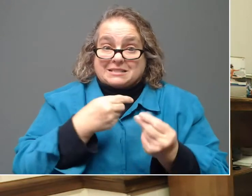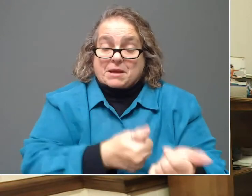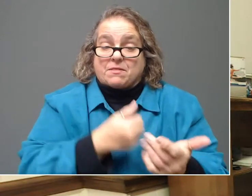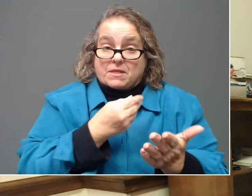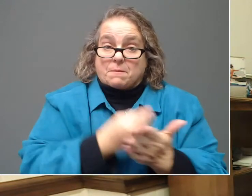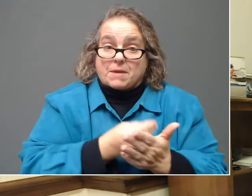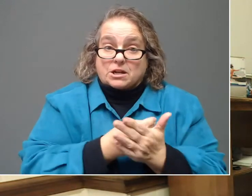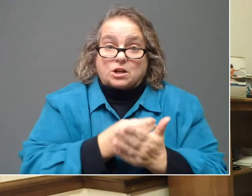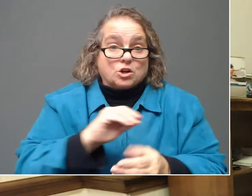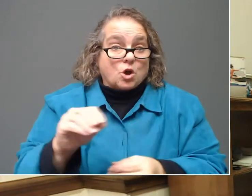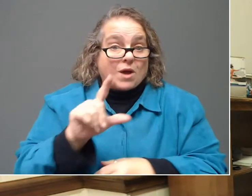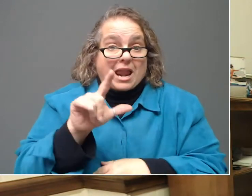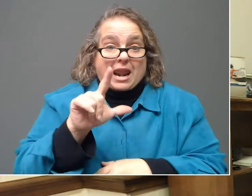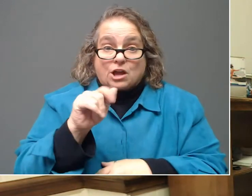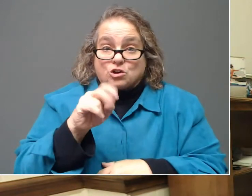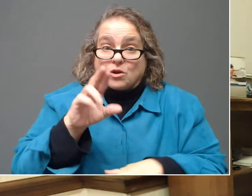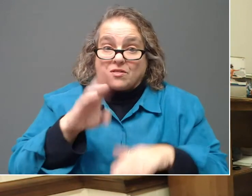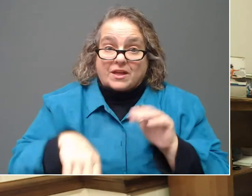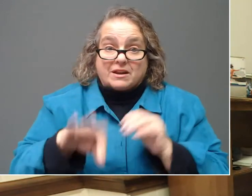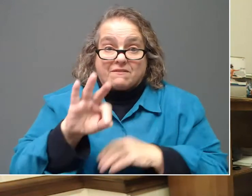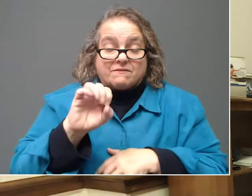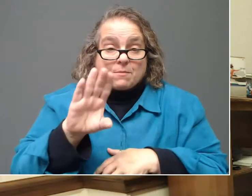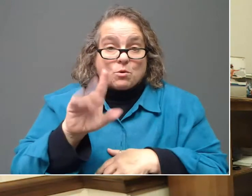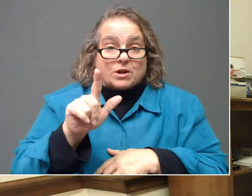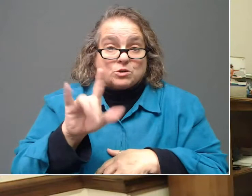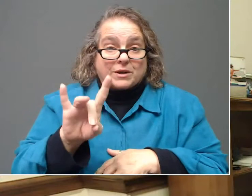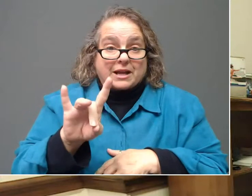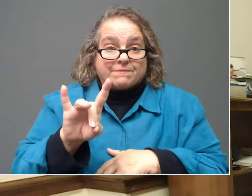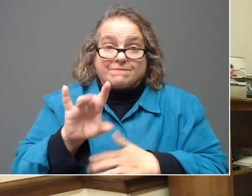later than February 28th. And that's it.